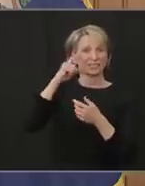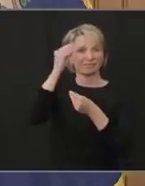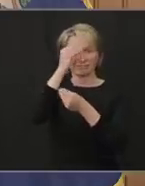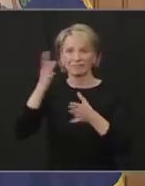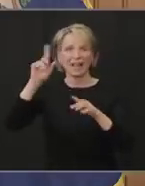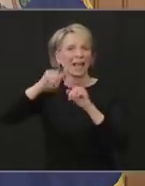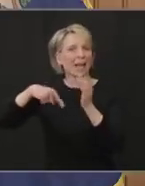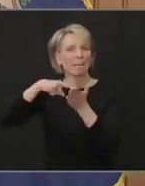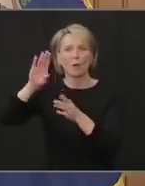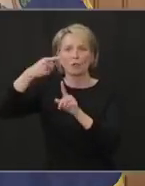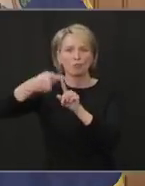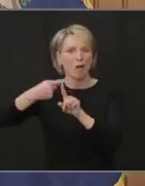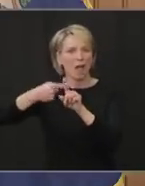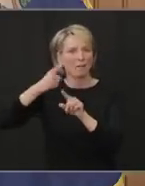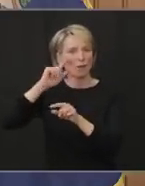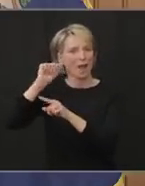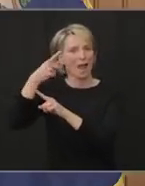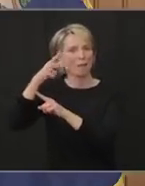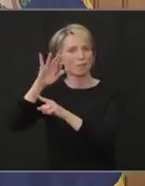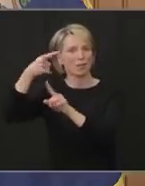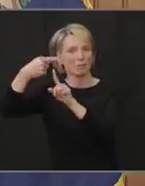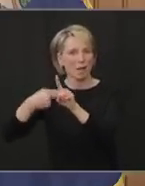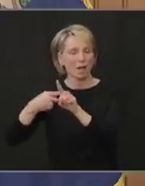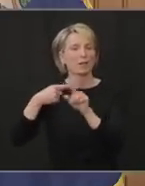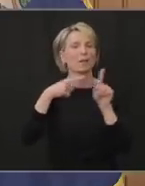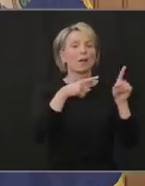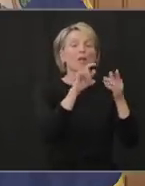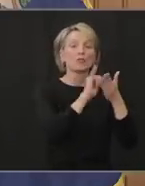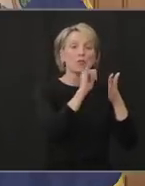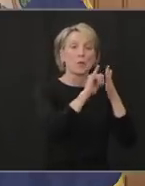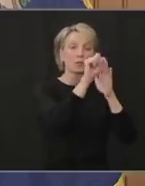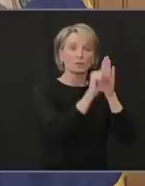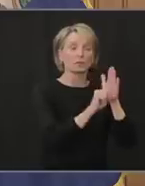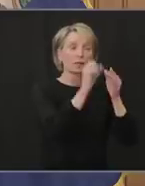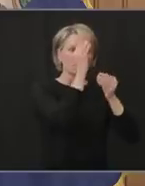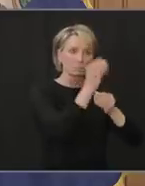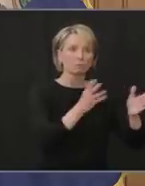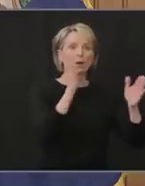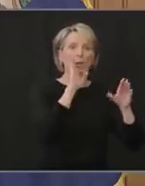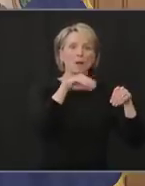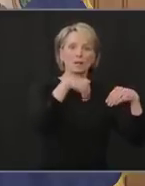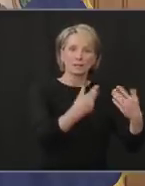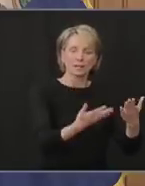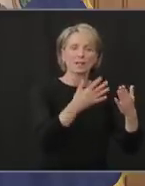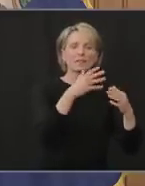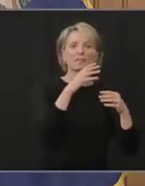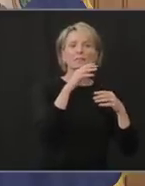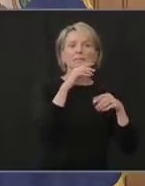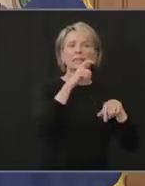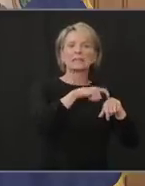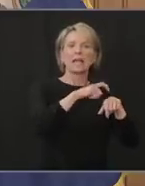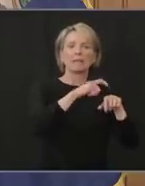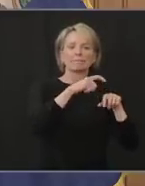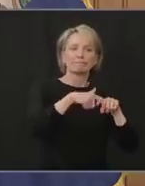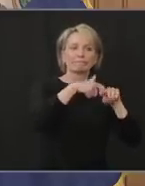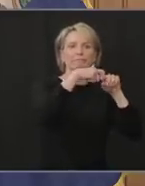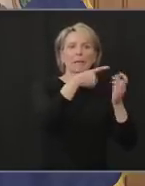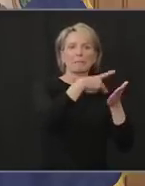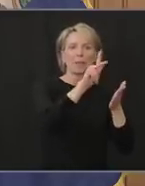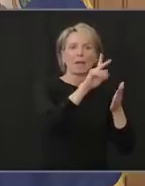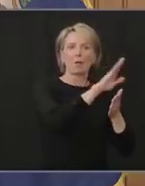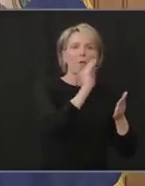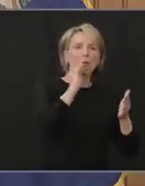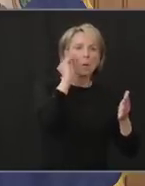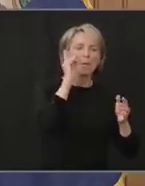is urging a 90-day grace period for mortgage payments for residents of New York. If someone works at the Cheesecake Factory as a waitress